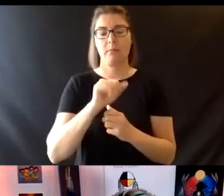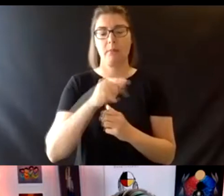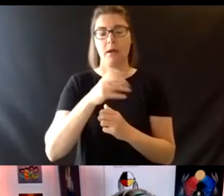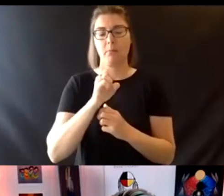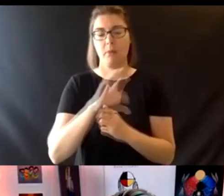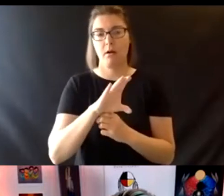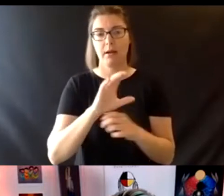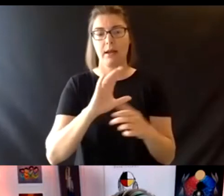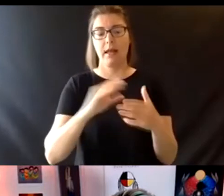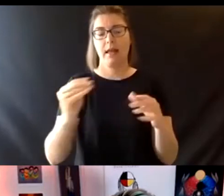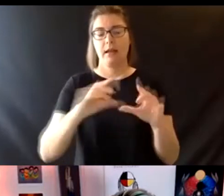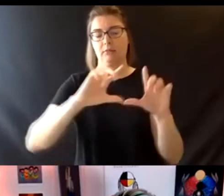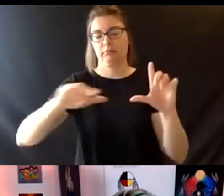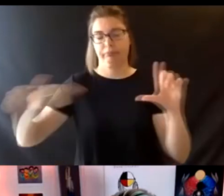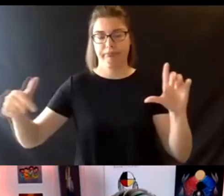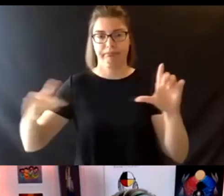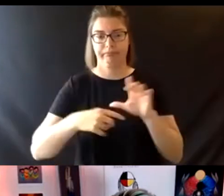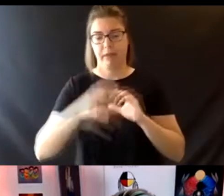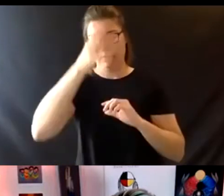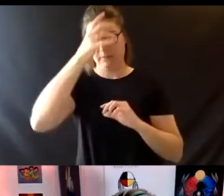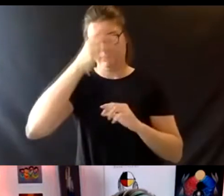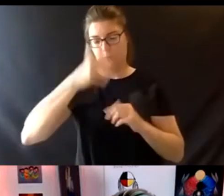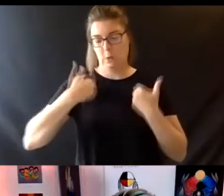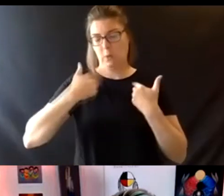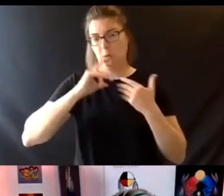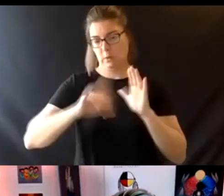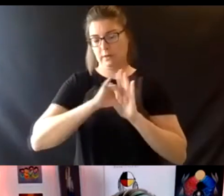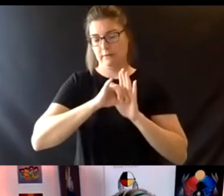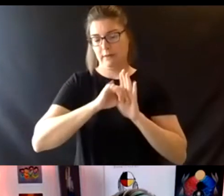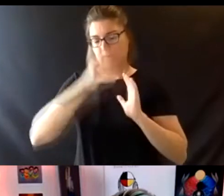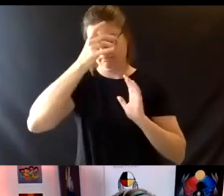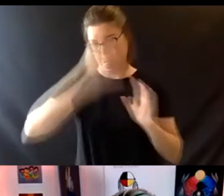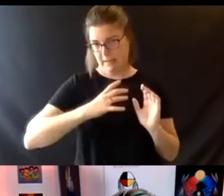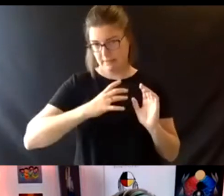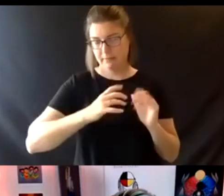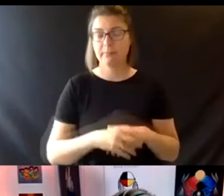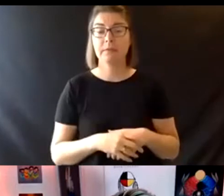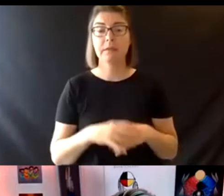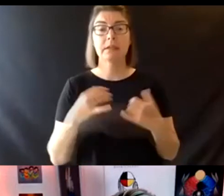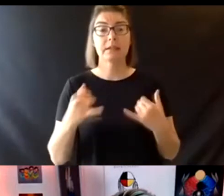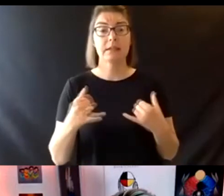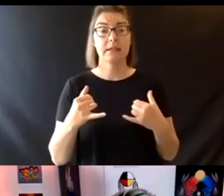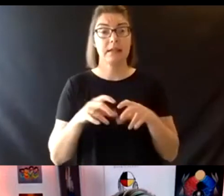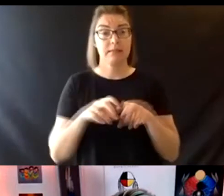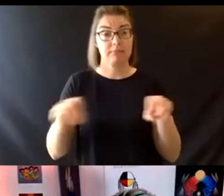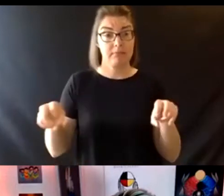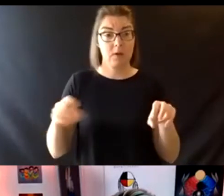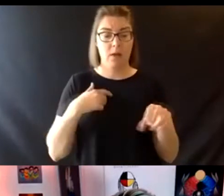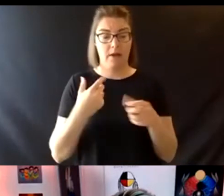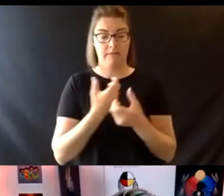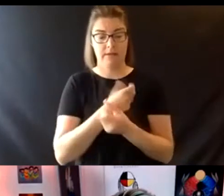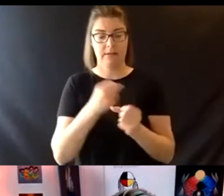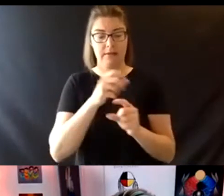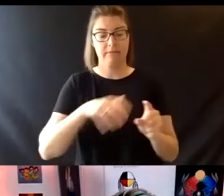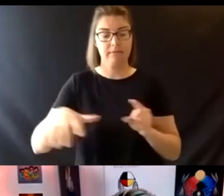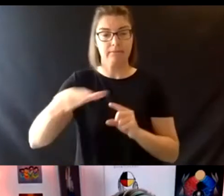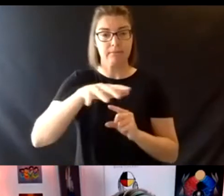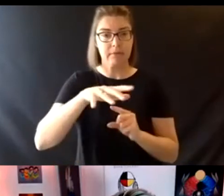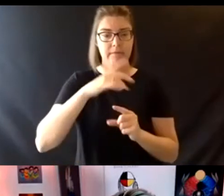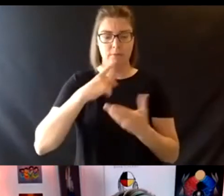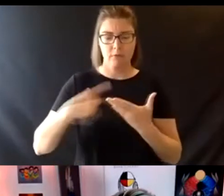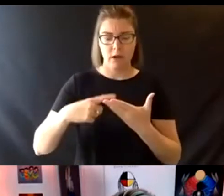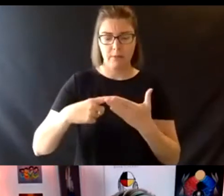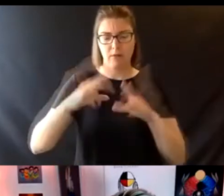male identifying youth. Featuring our amazing panelists today, we will be providing a safe space to explore the topics of